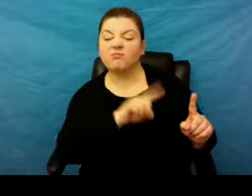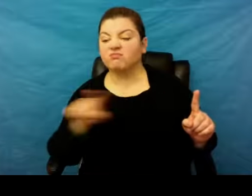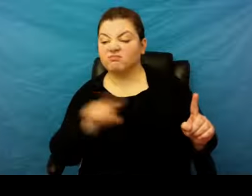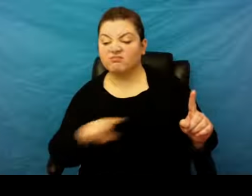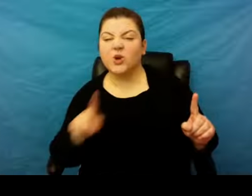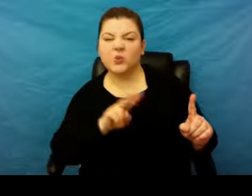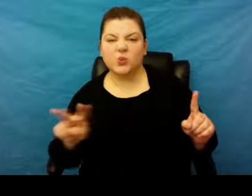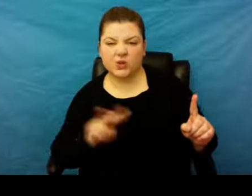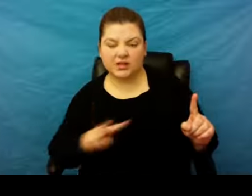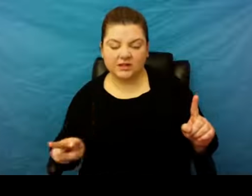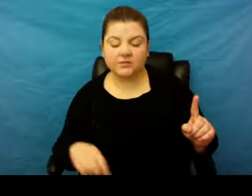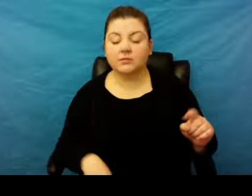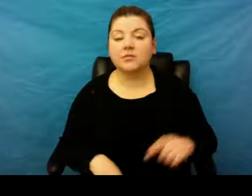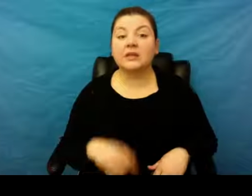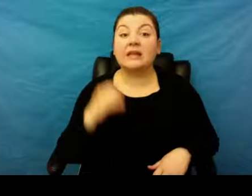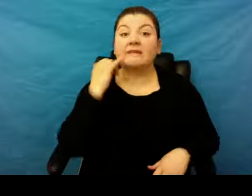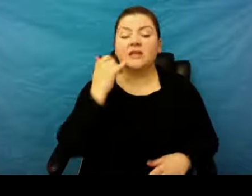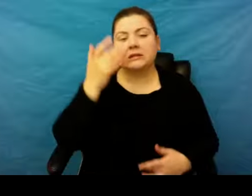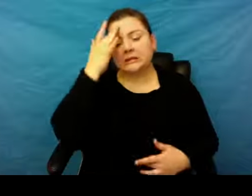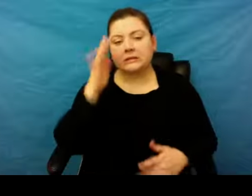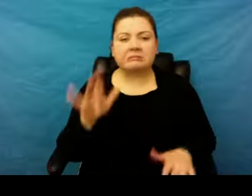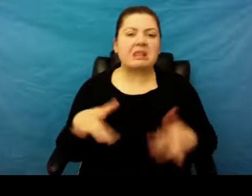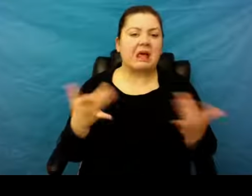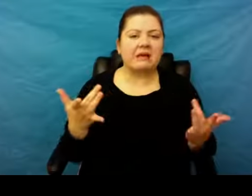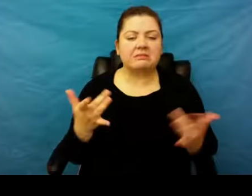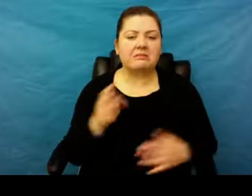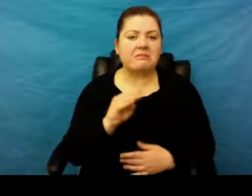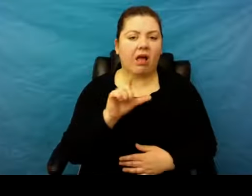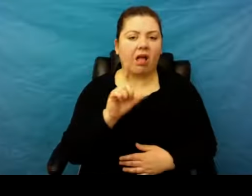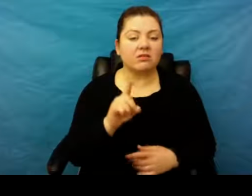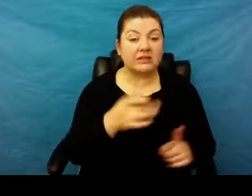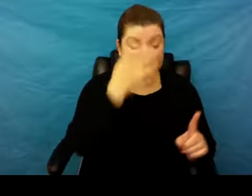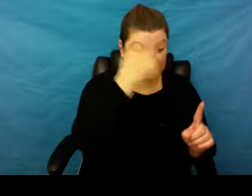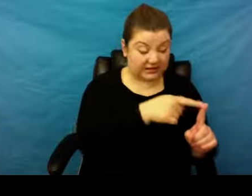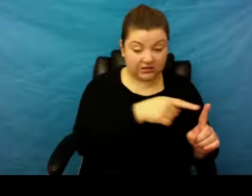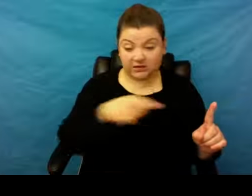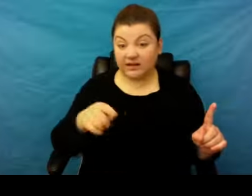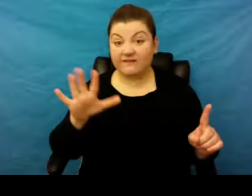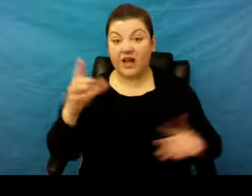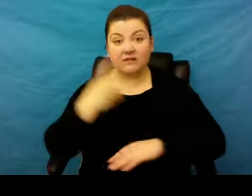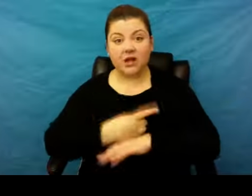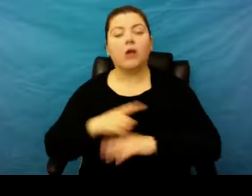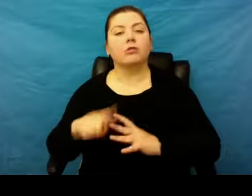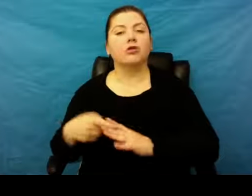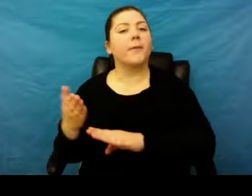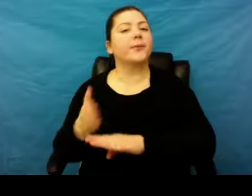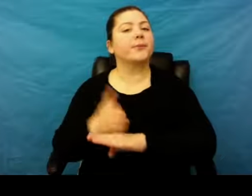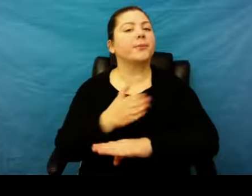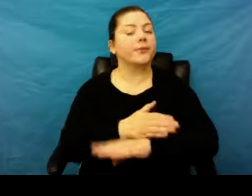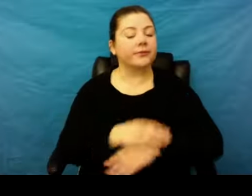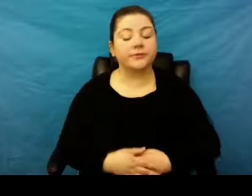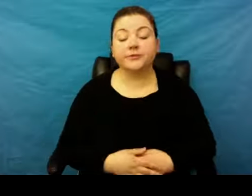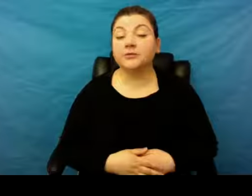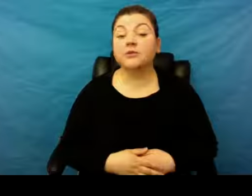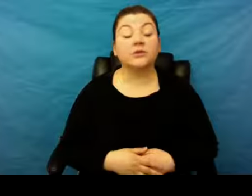people who have a mild disease, by about day 5, are starting to feel better. And then people who aren't